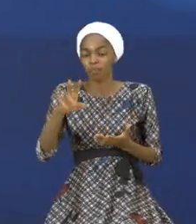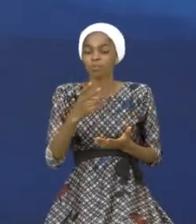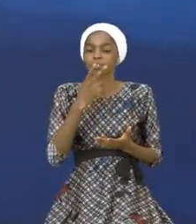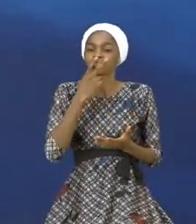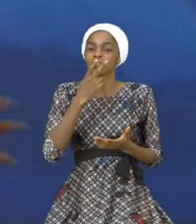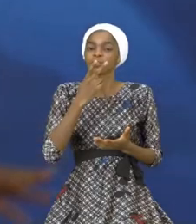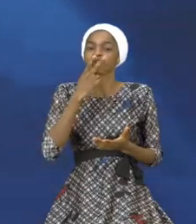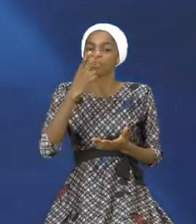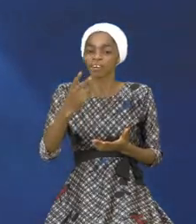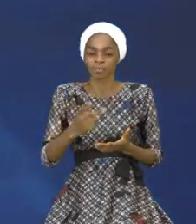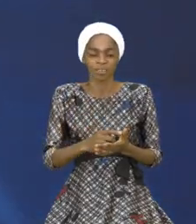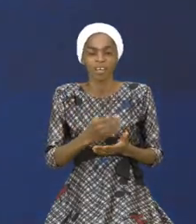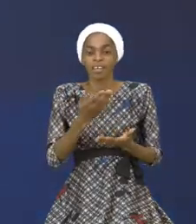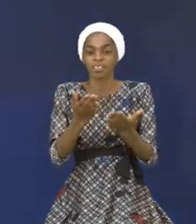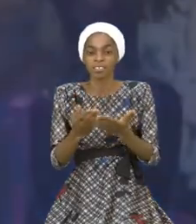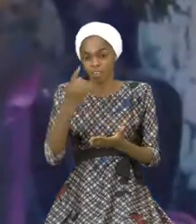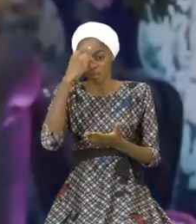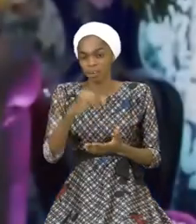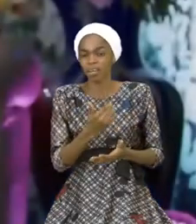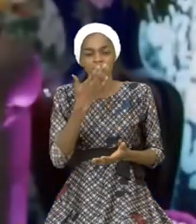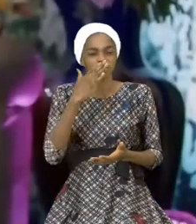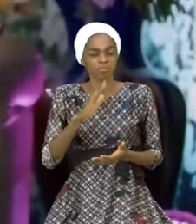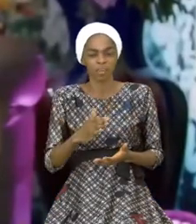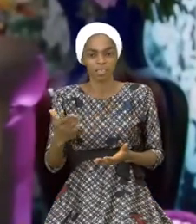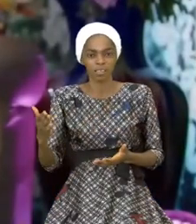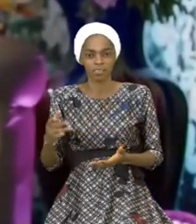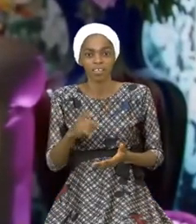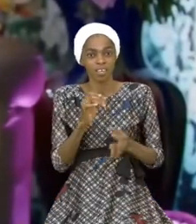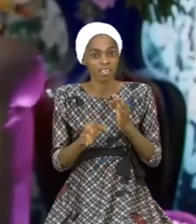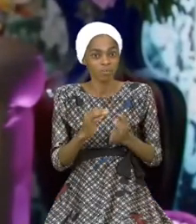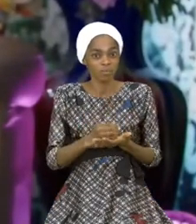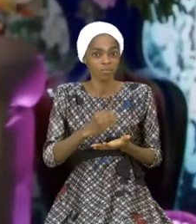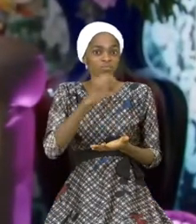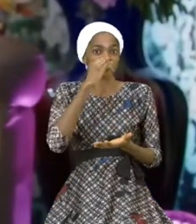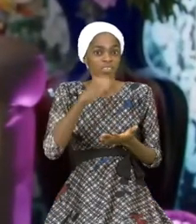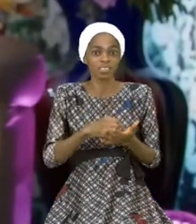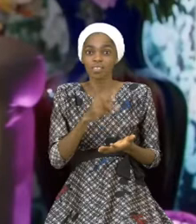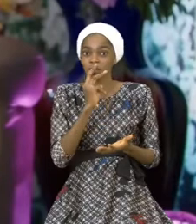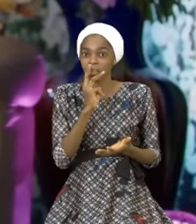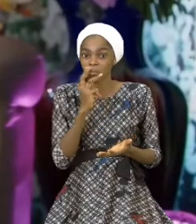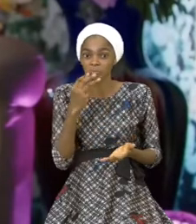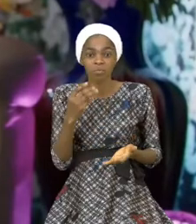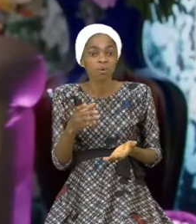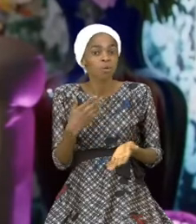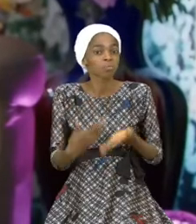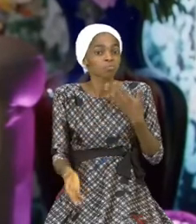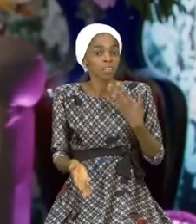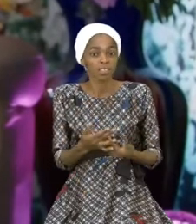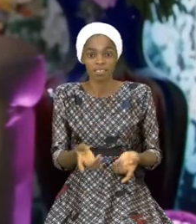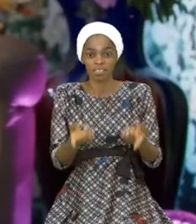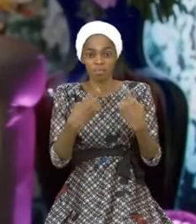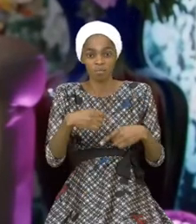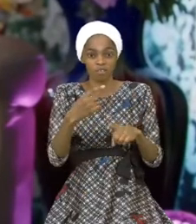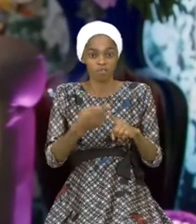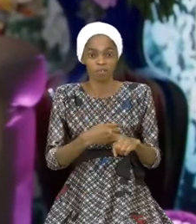for any evil thing. If you drink this water, whether it's coming from Jerusalem, or coming